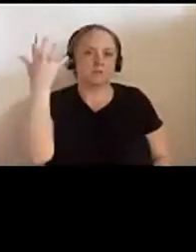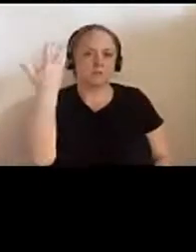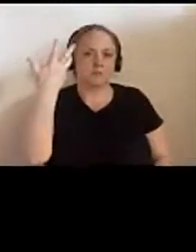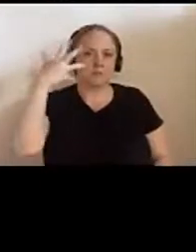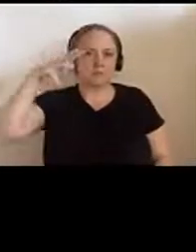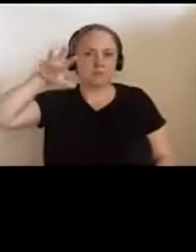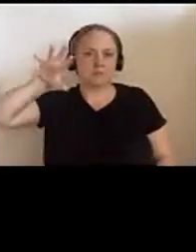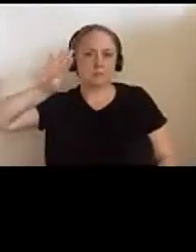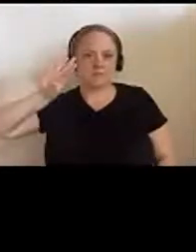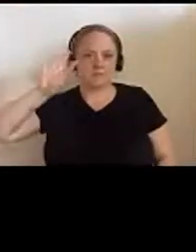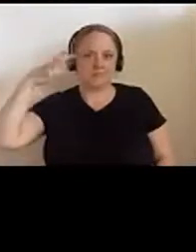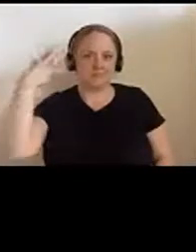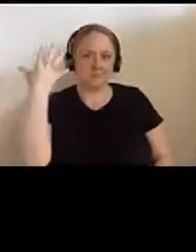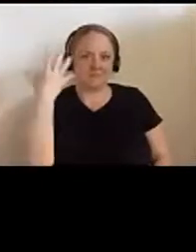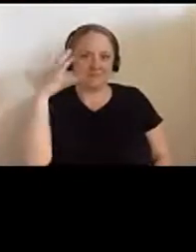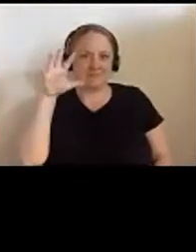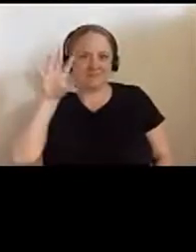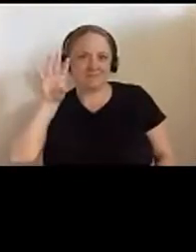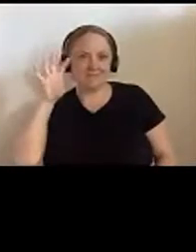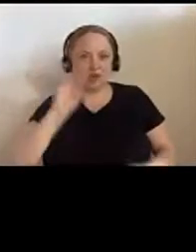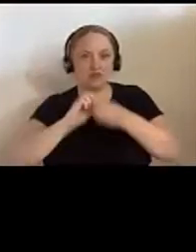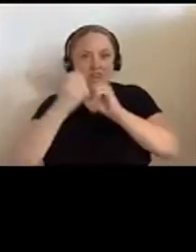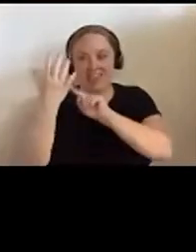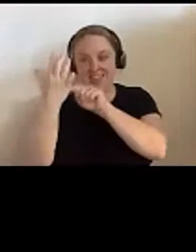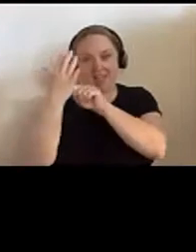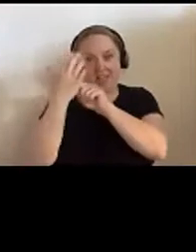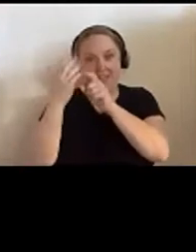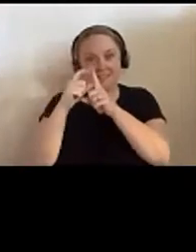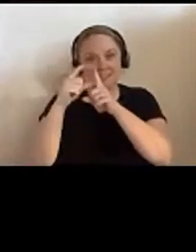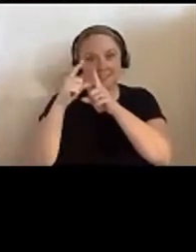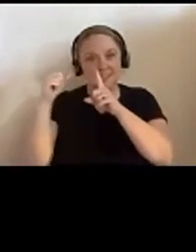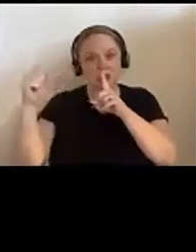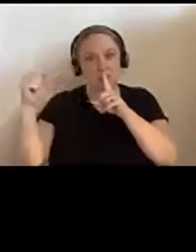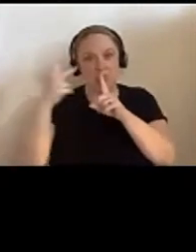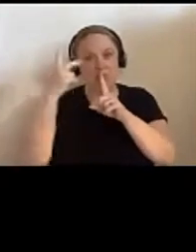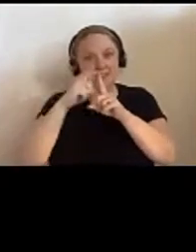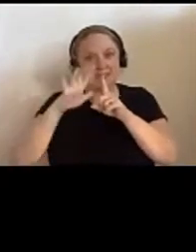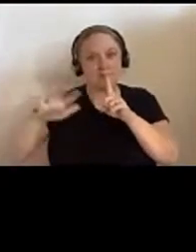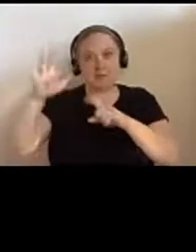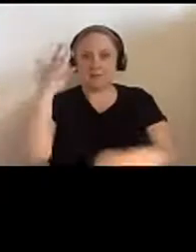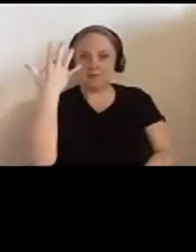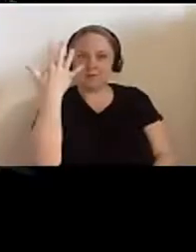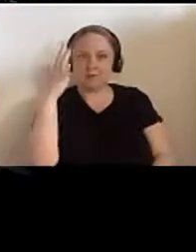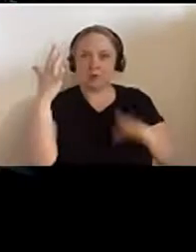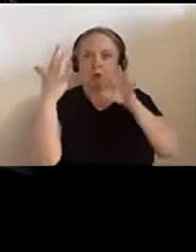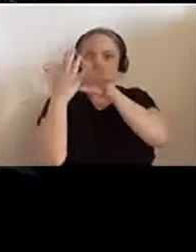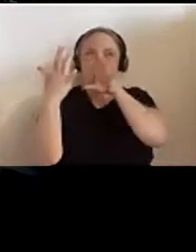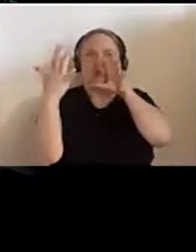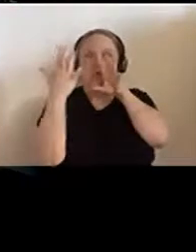in digital 3D space and zoom into it and, you know, spin it and kind